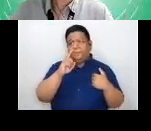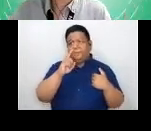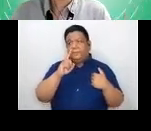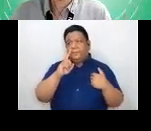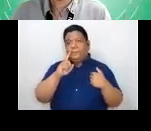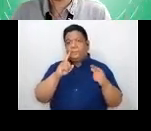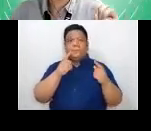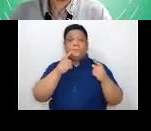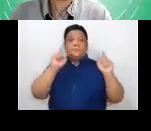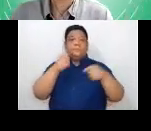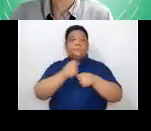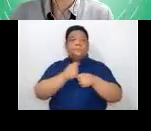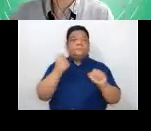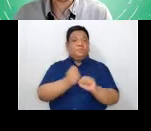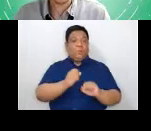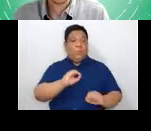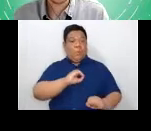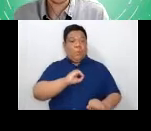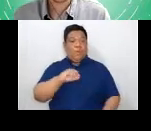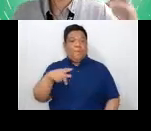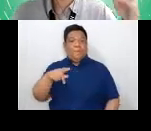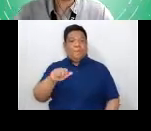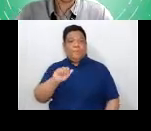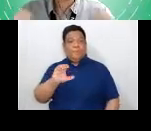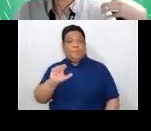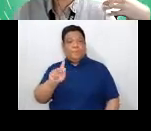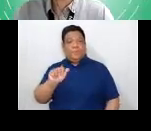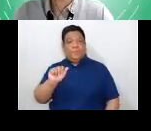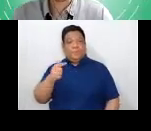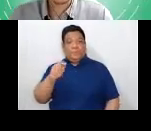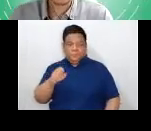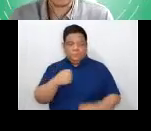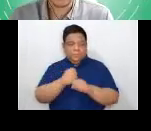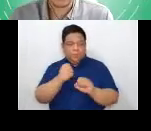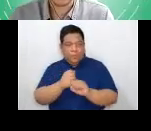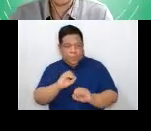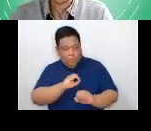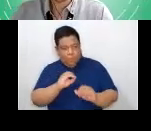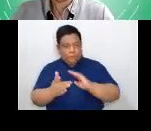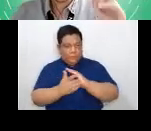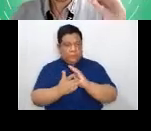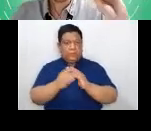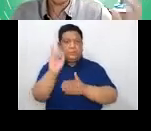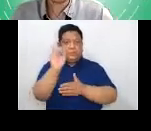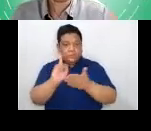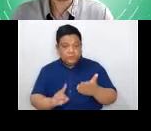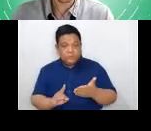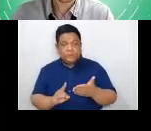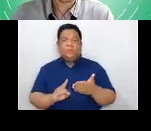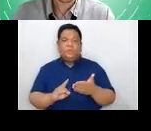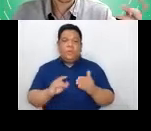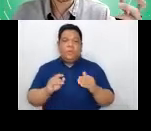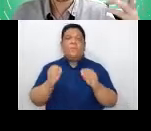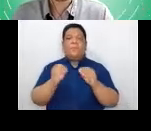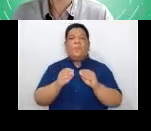custom packaging, this flexibility and freedom to create digital examples of your design, this kind of opened up a new